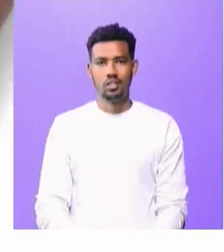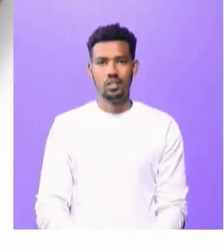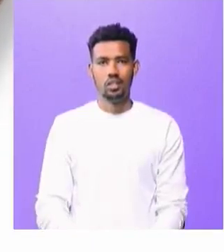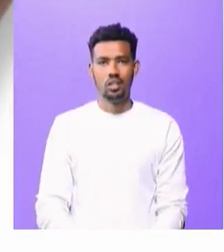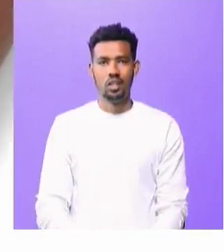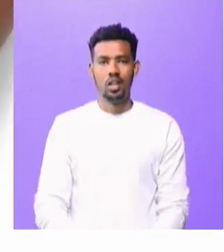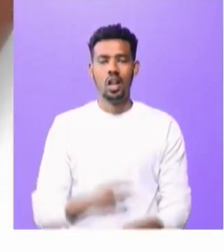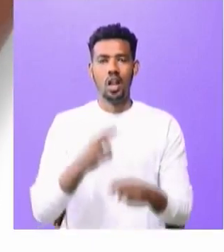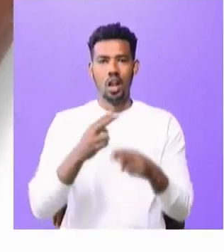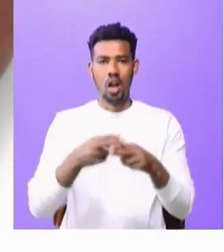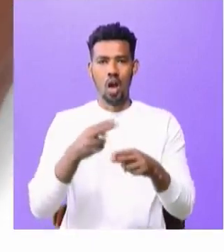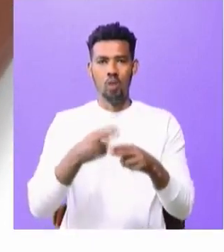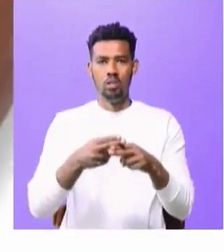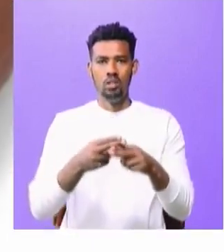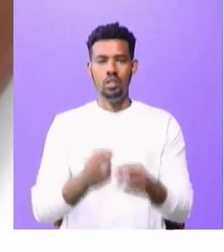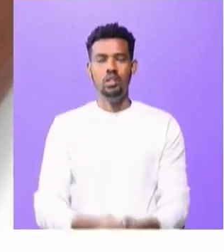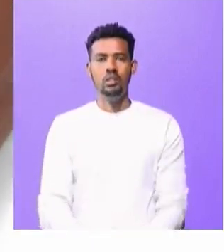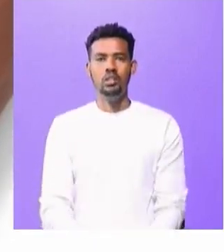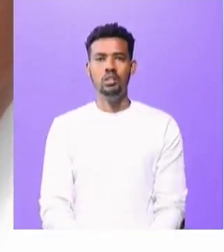nouns